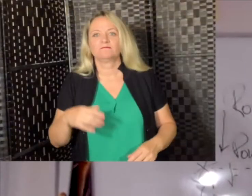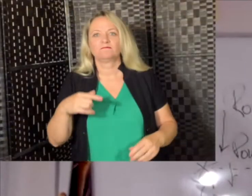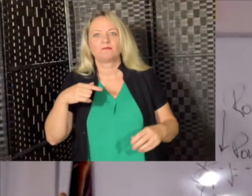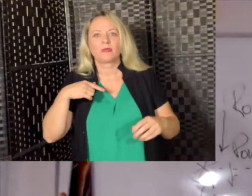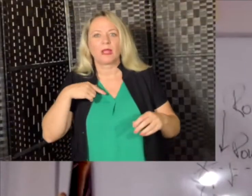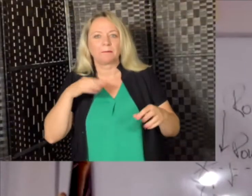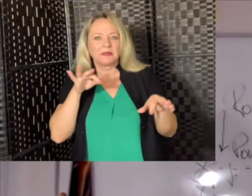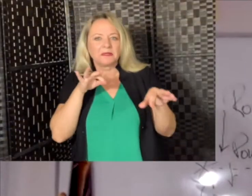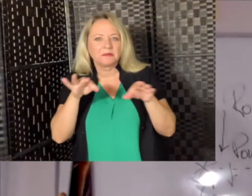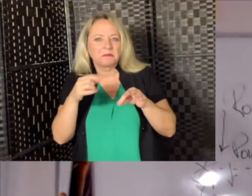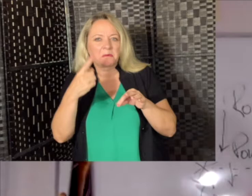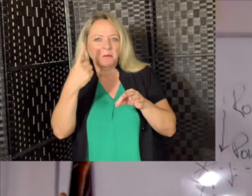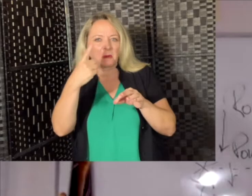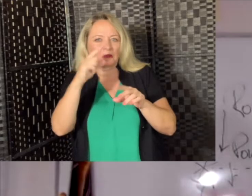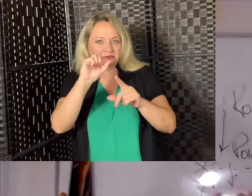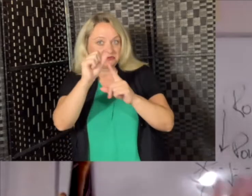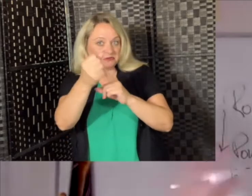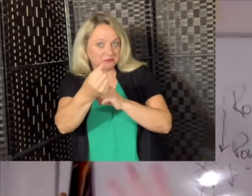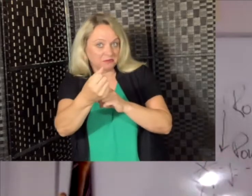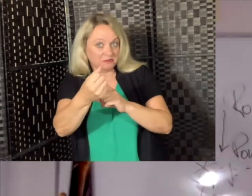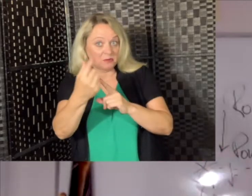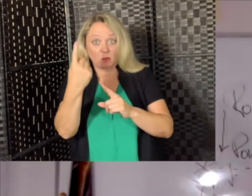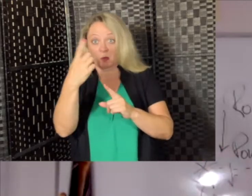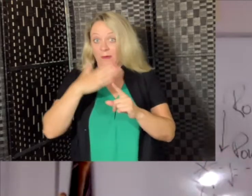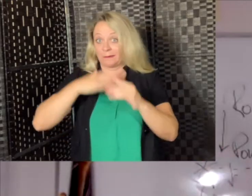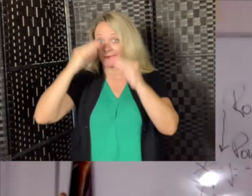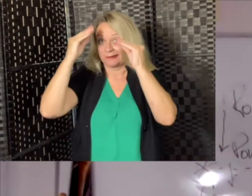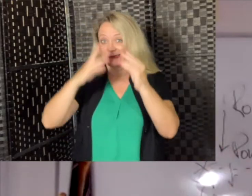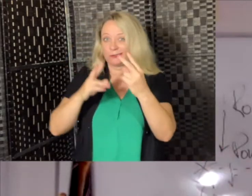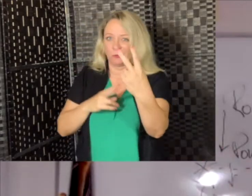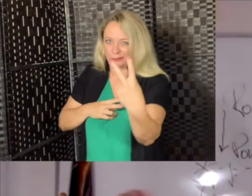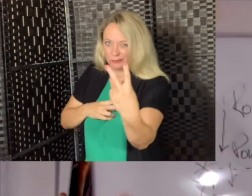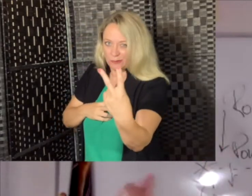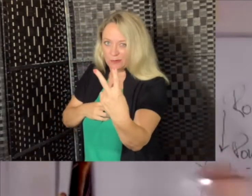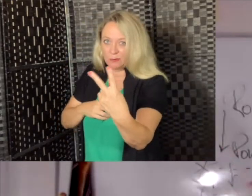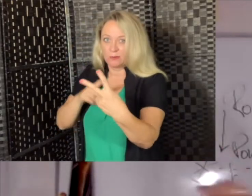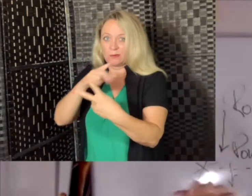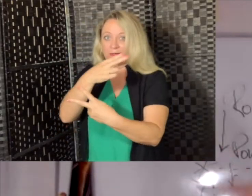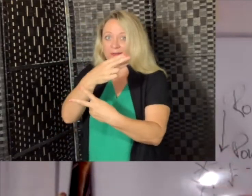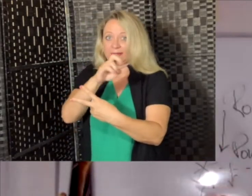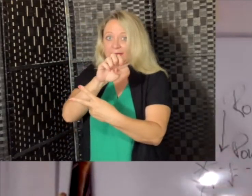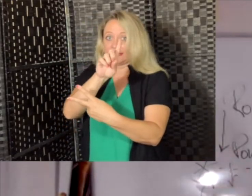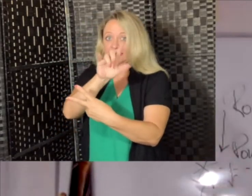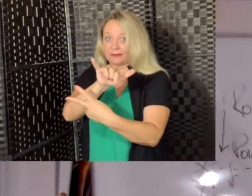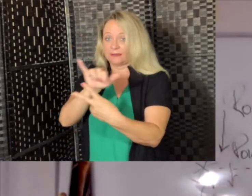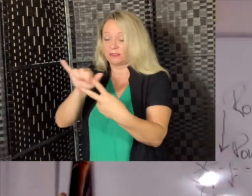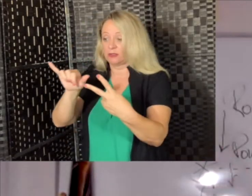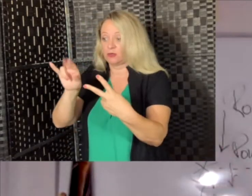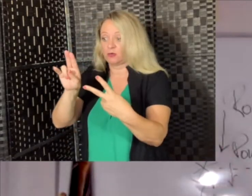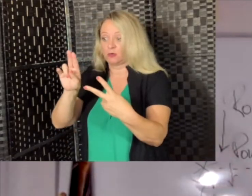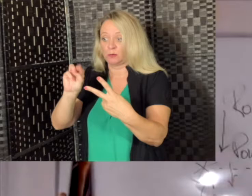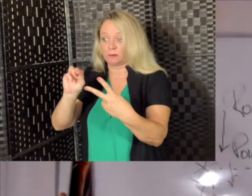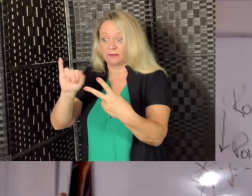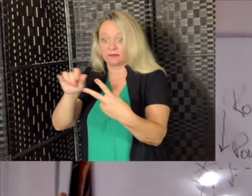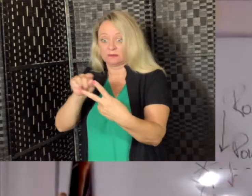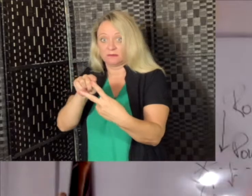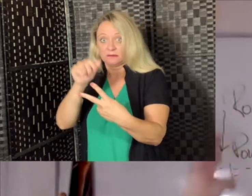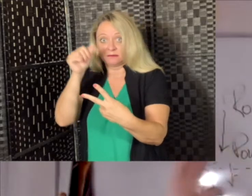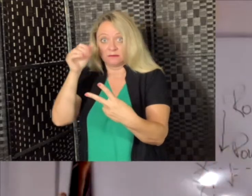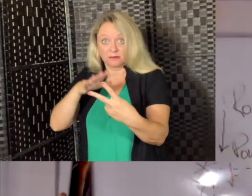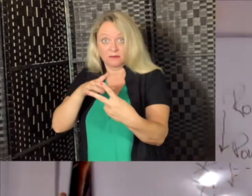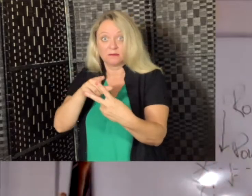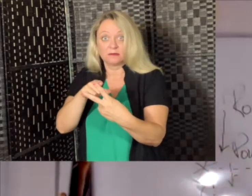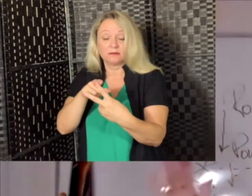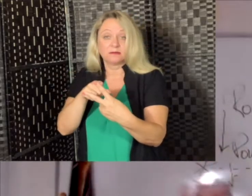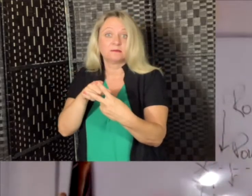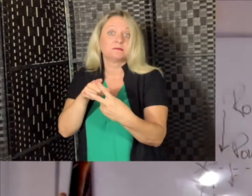to travel to Israel. This was a long, long time ago, and it was really, there was a big war going on. Haiti was